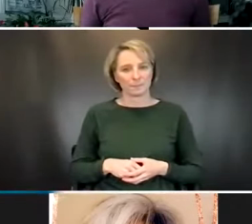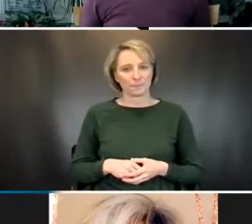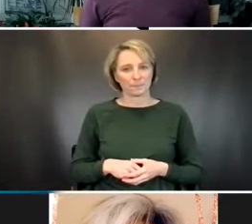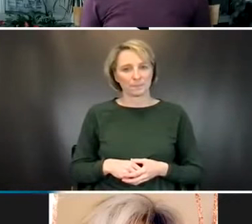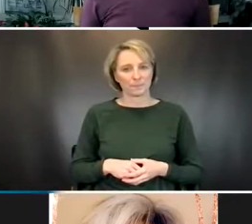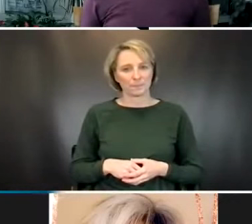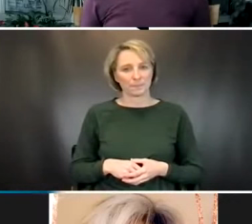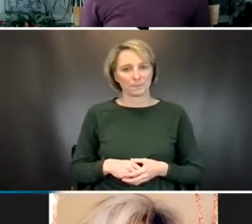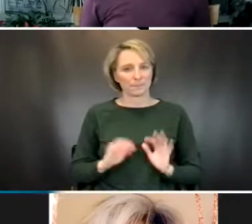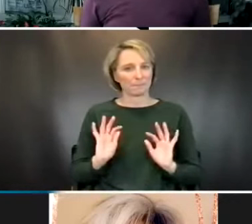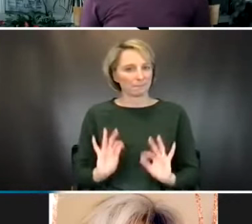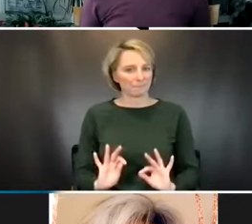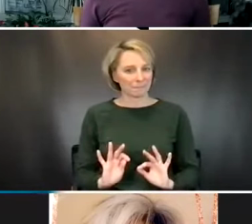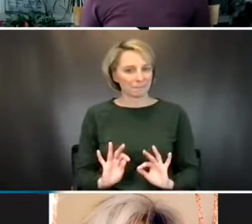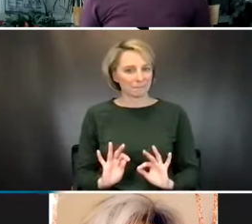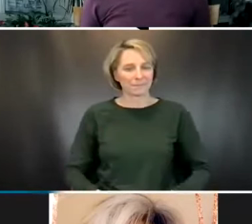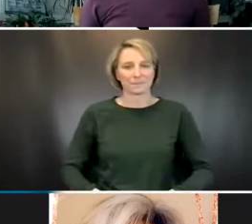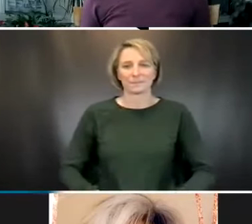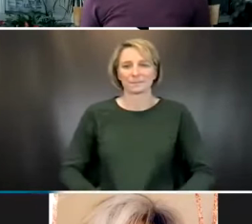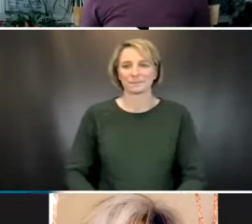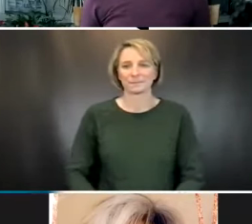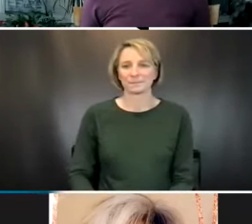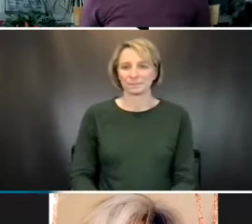Let that go.